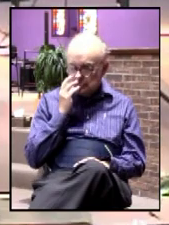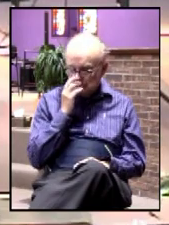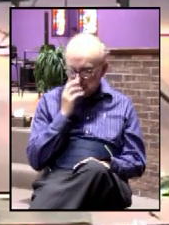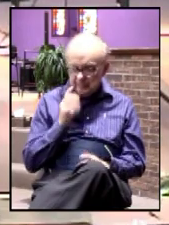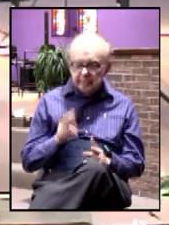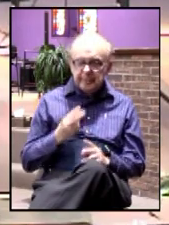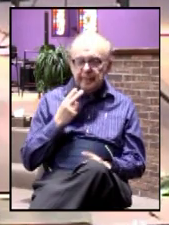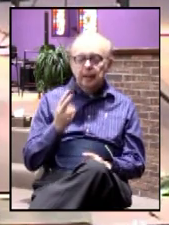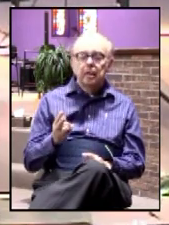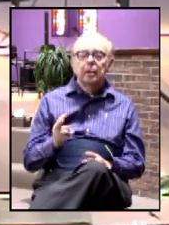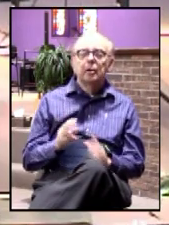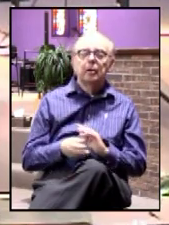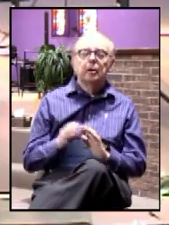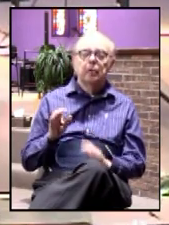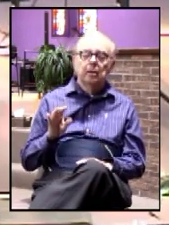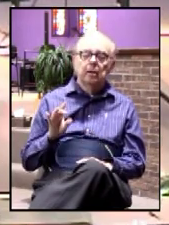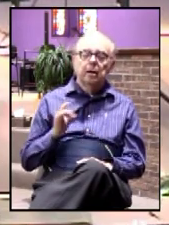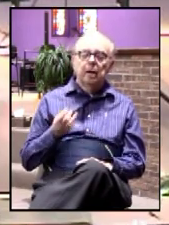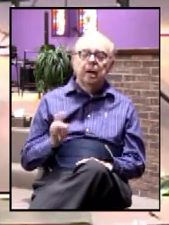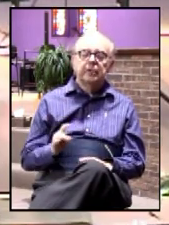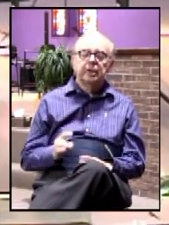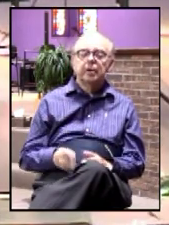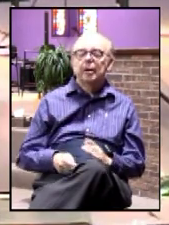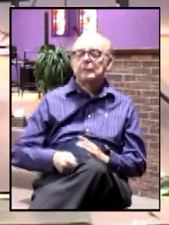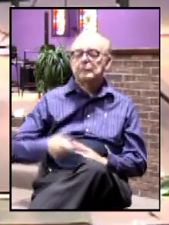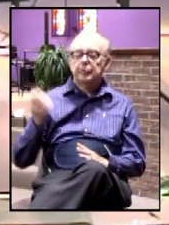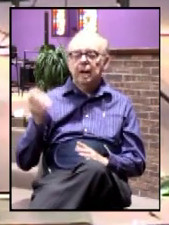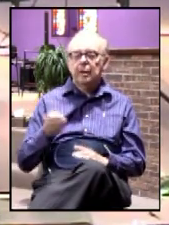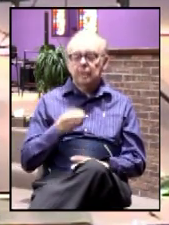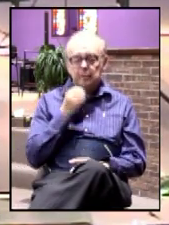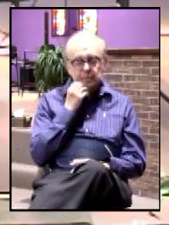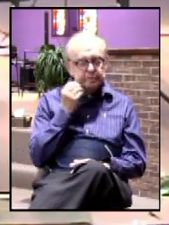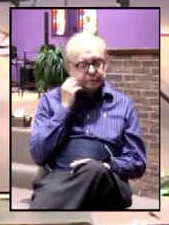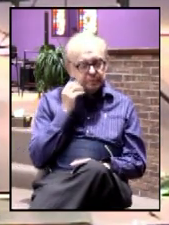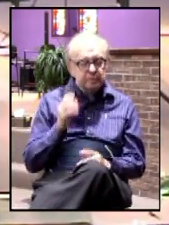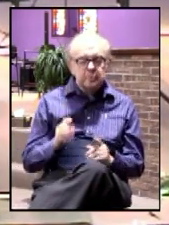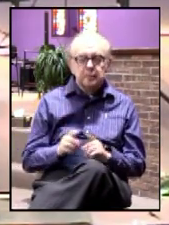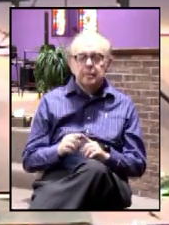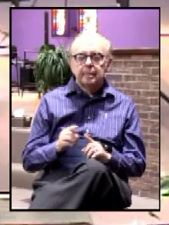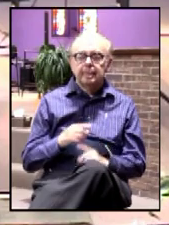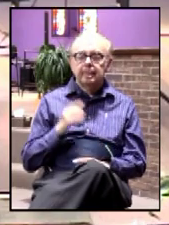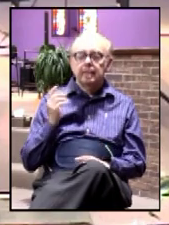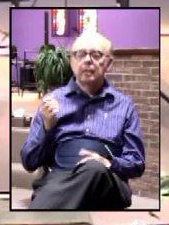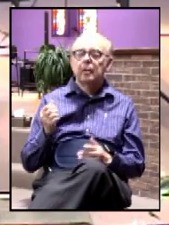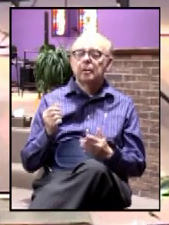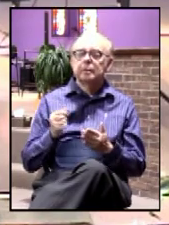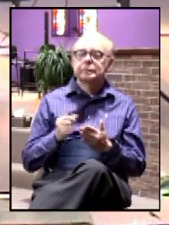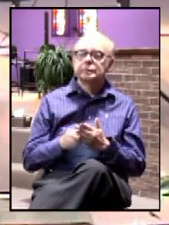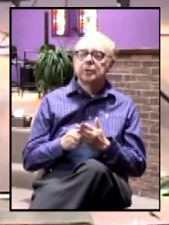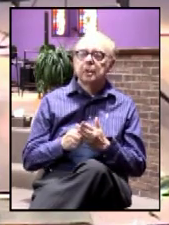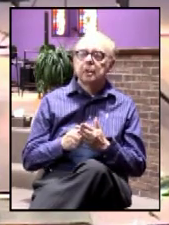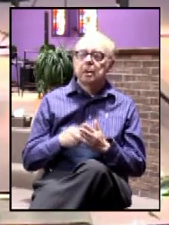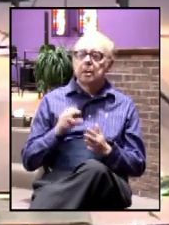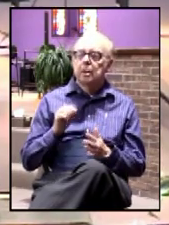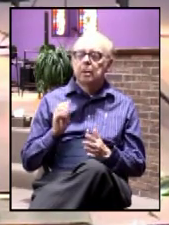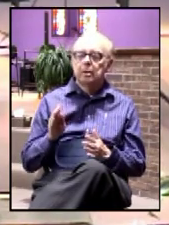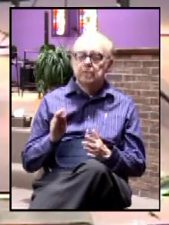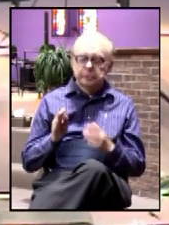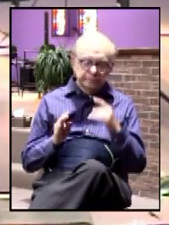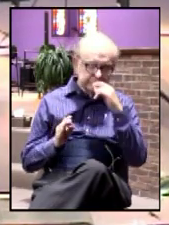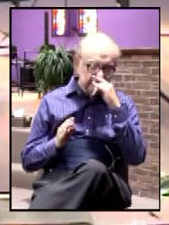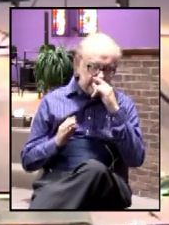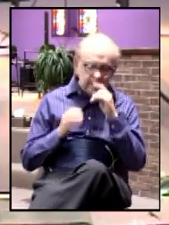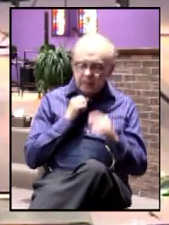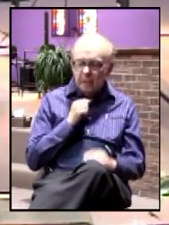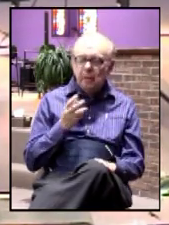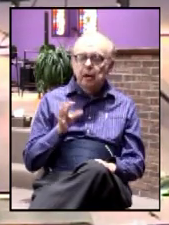It's like, I'll see you when you turn 18 and I kick you out. It's like the thing I posted this week. There was a kid